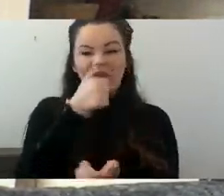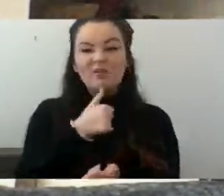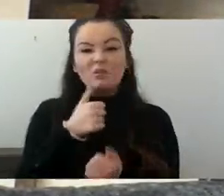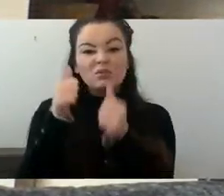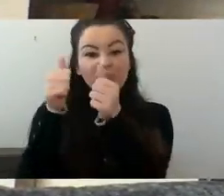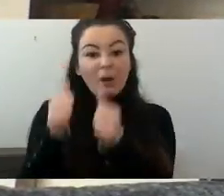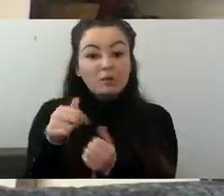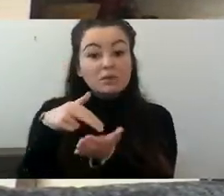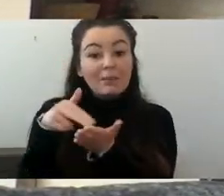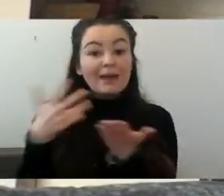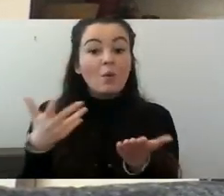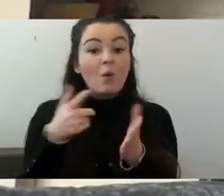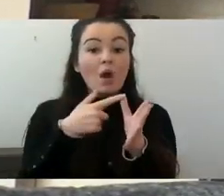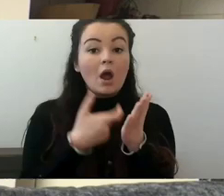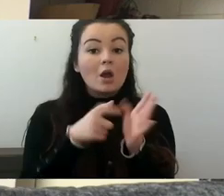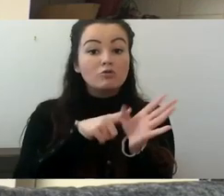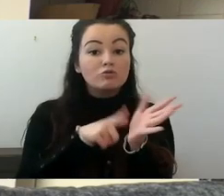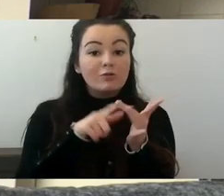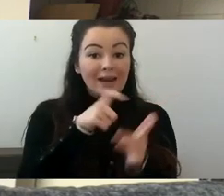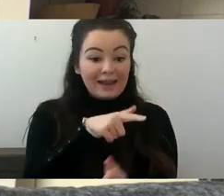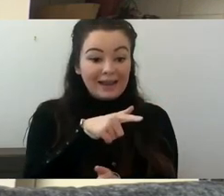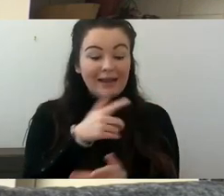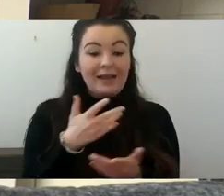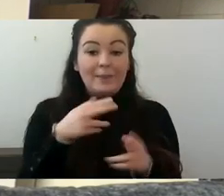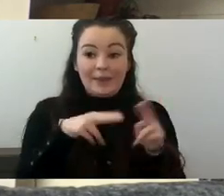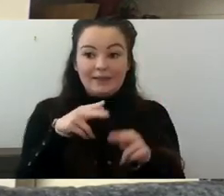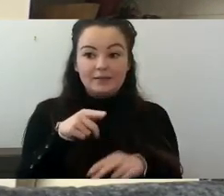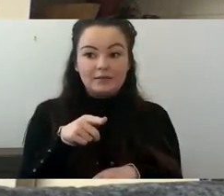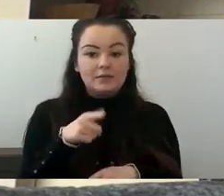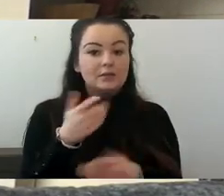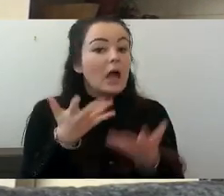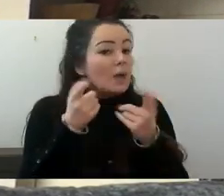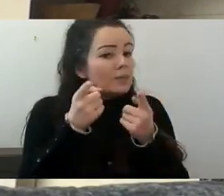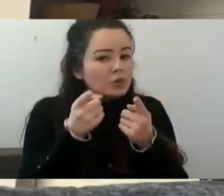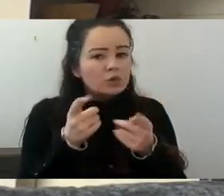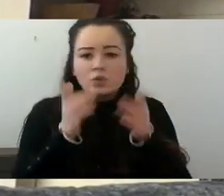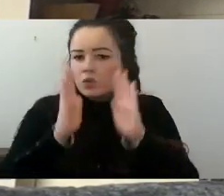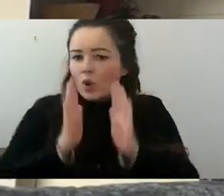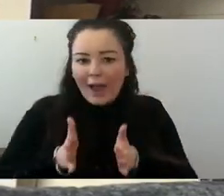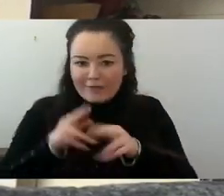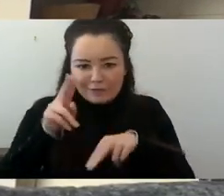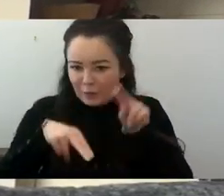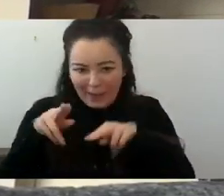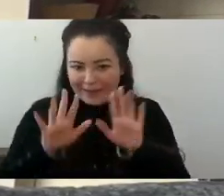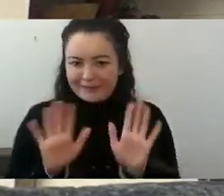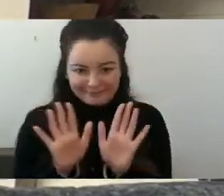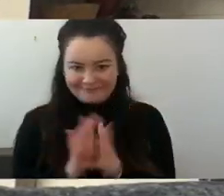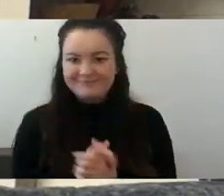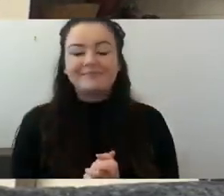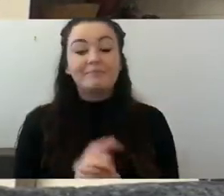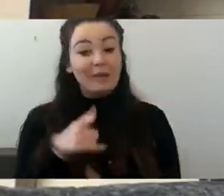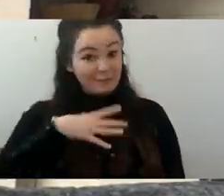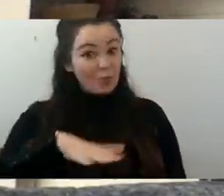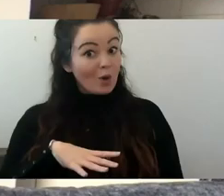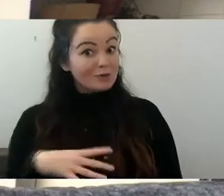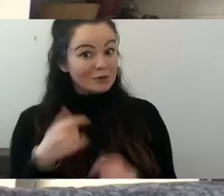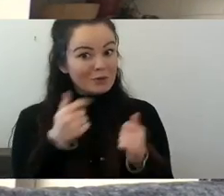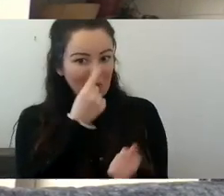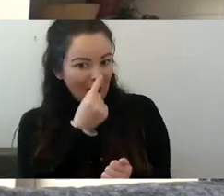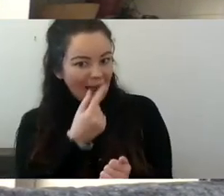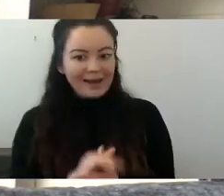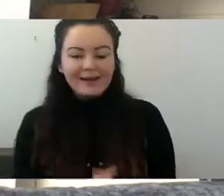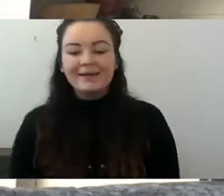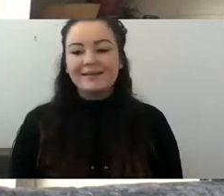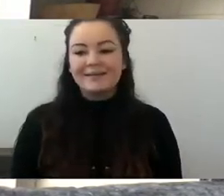paints or acrylics you can use to paint afterwards. That bit's optional, it's not essential, but if you want to do